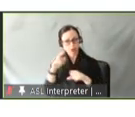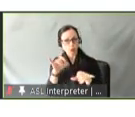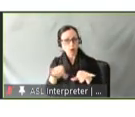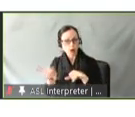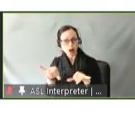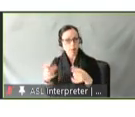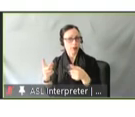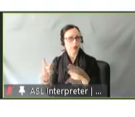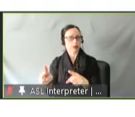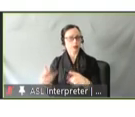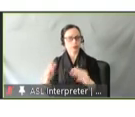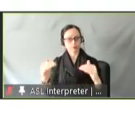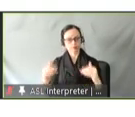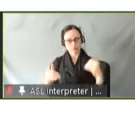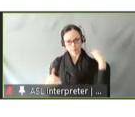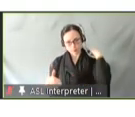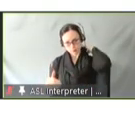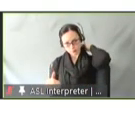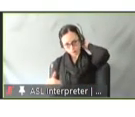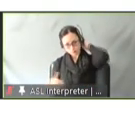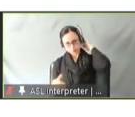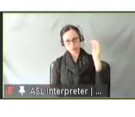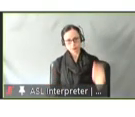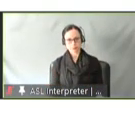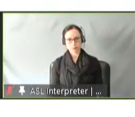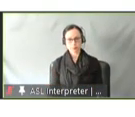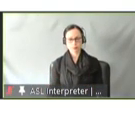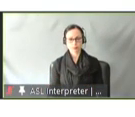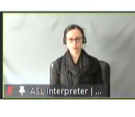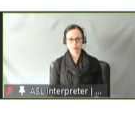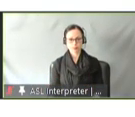phenomenon. Next slide, please.